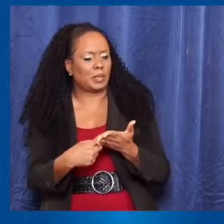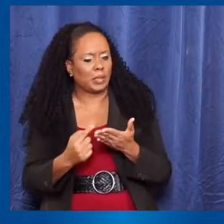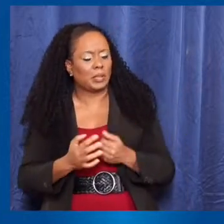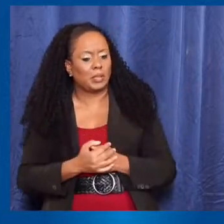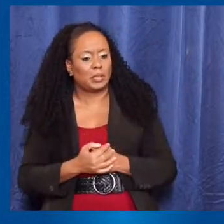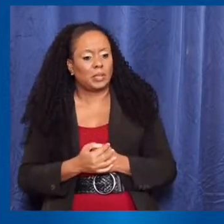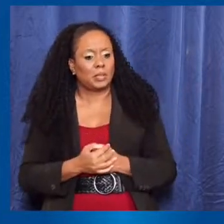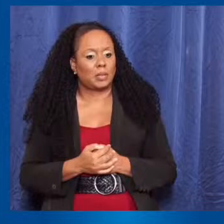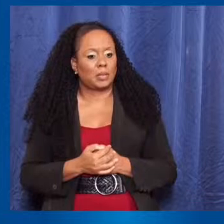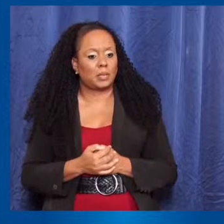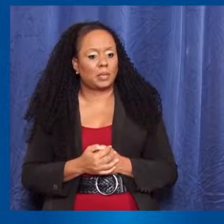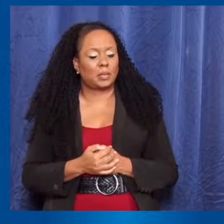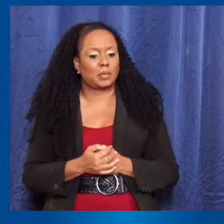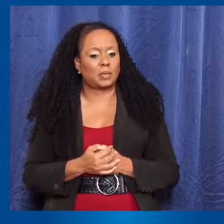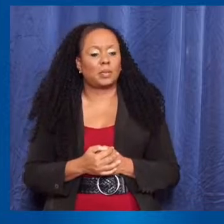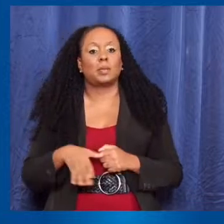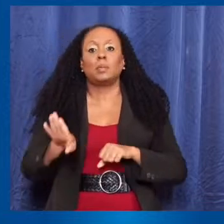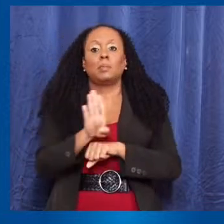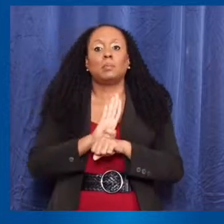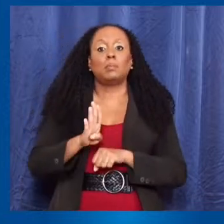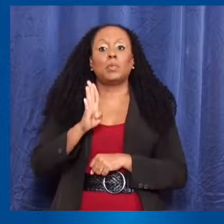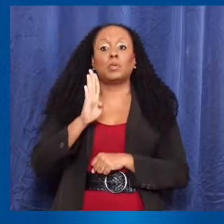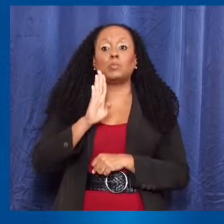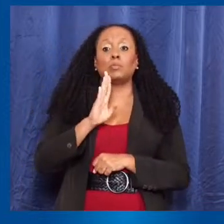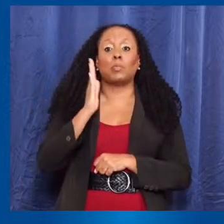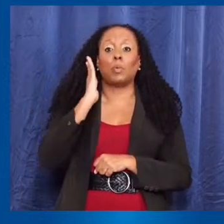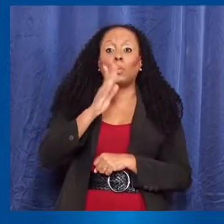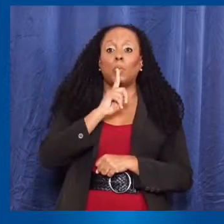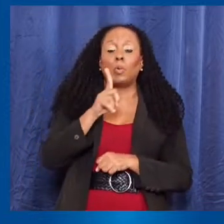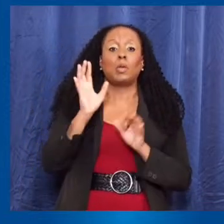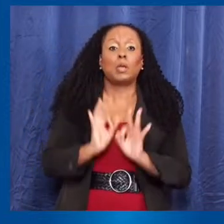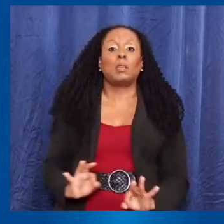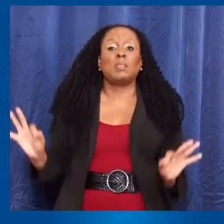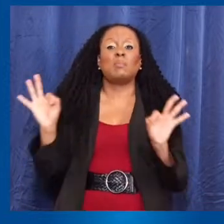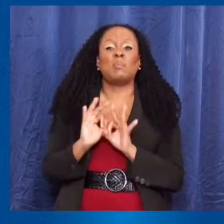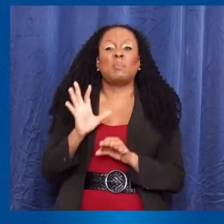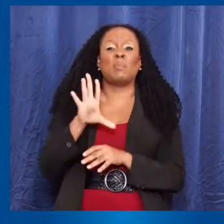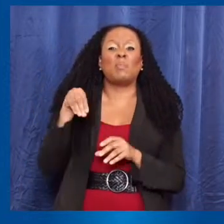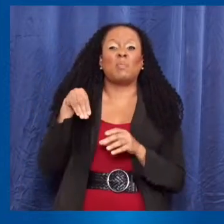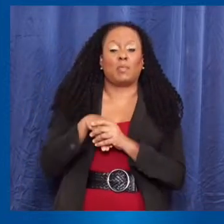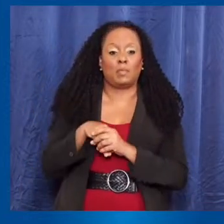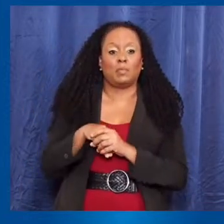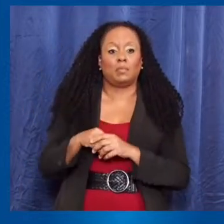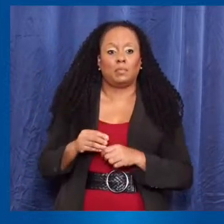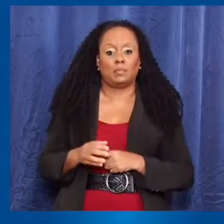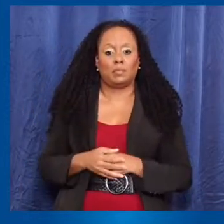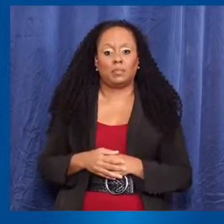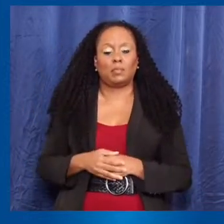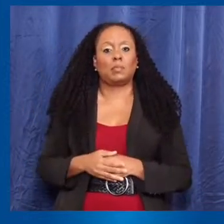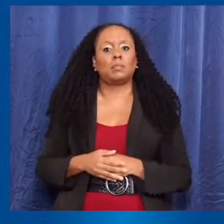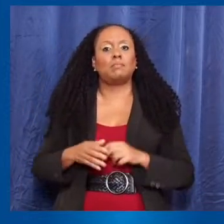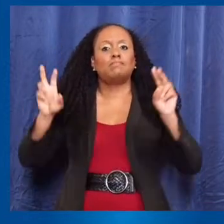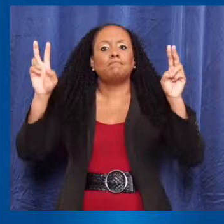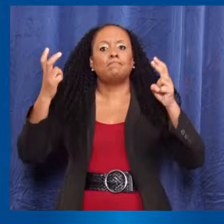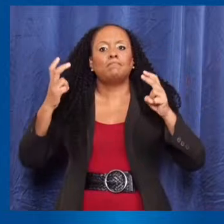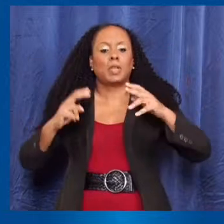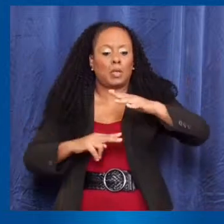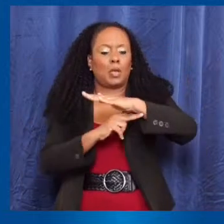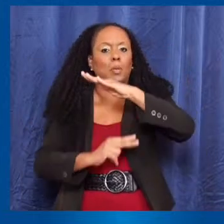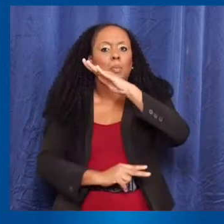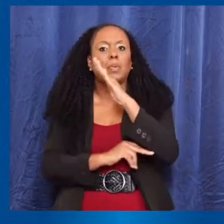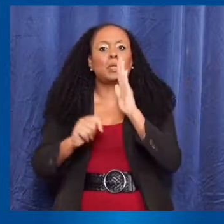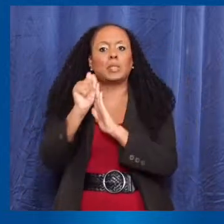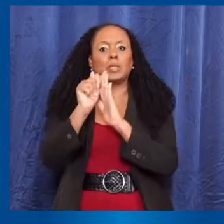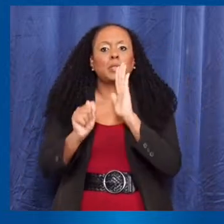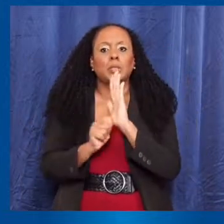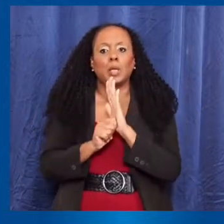Barbados will play a central role in this summit. The groundbreaking Bridgingtown agenda you proposed will